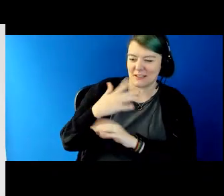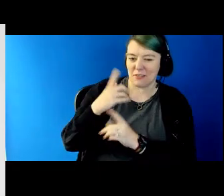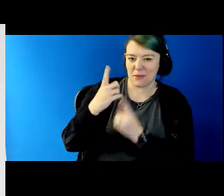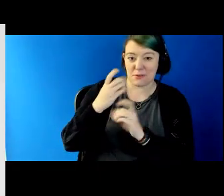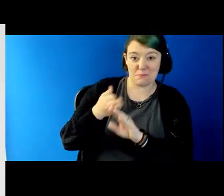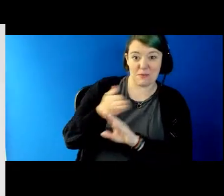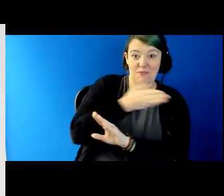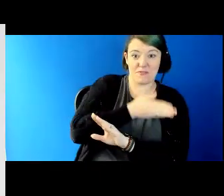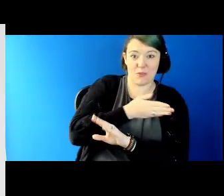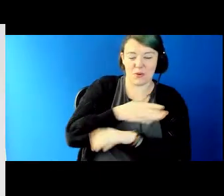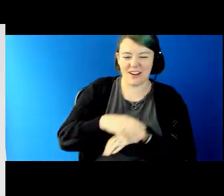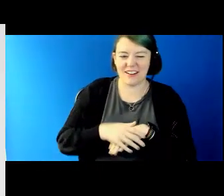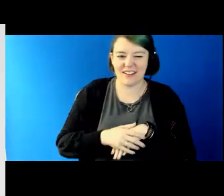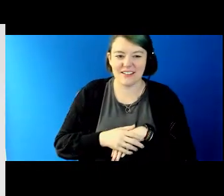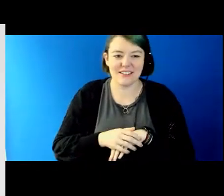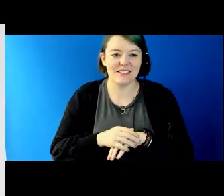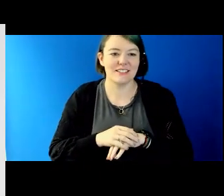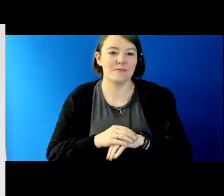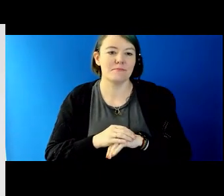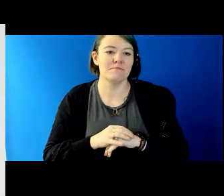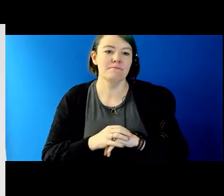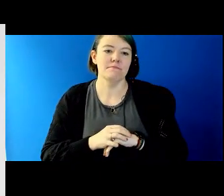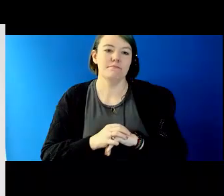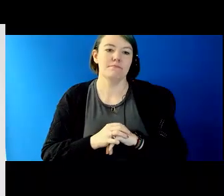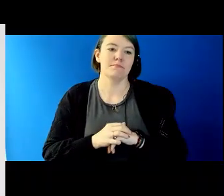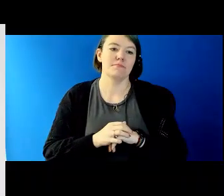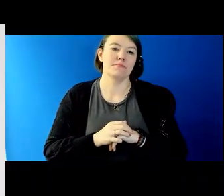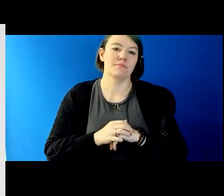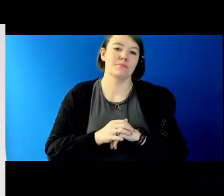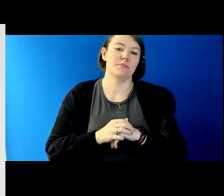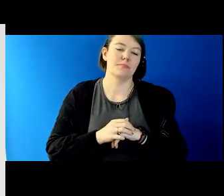And I want to turn to the Q&A.